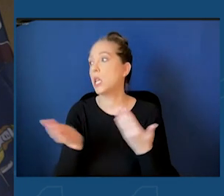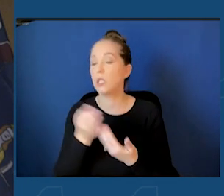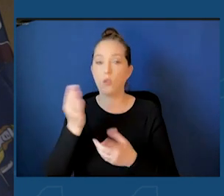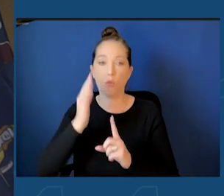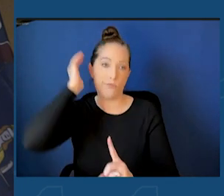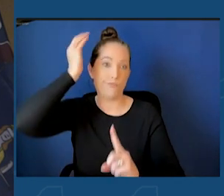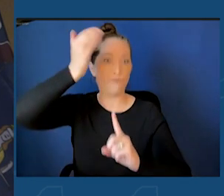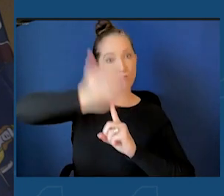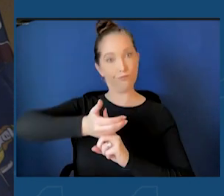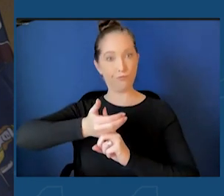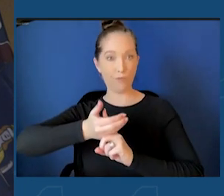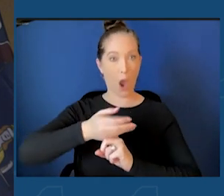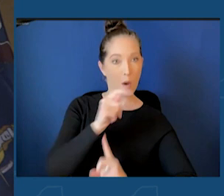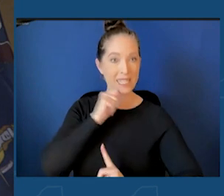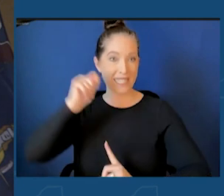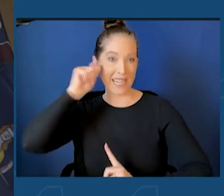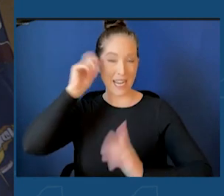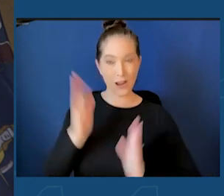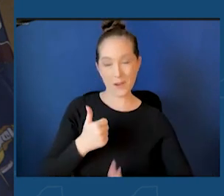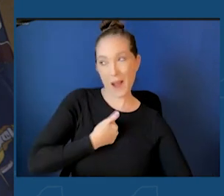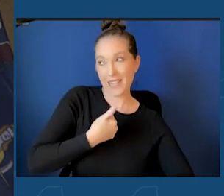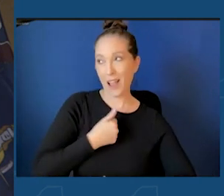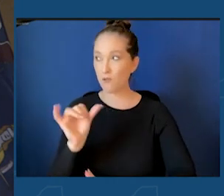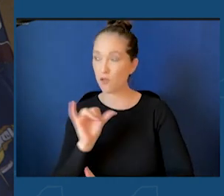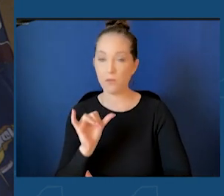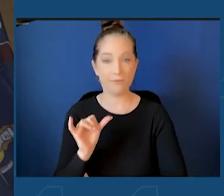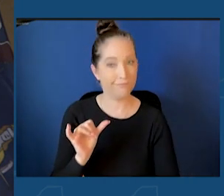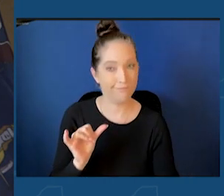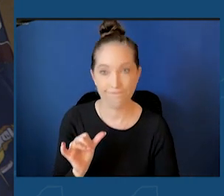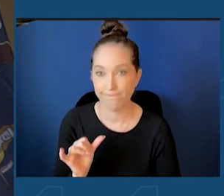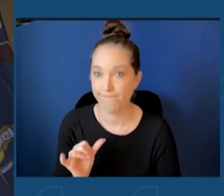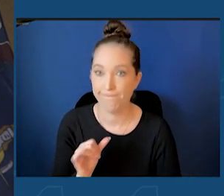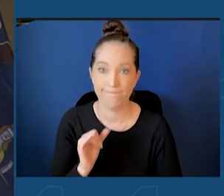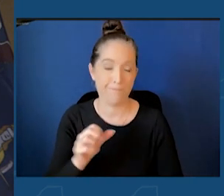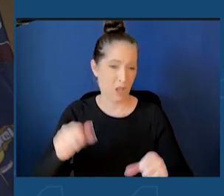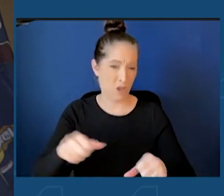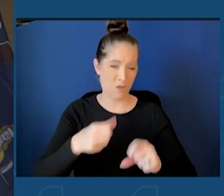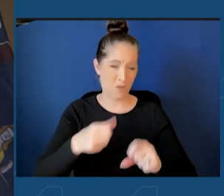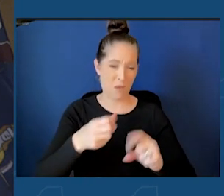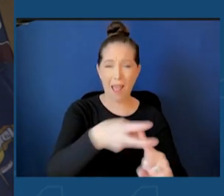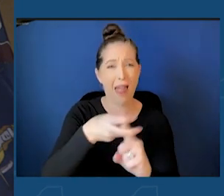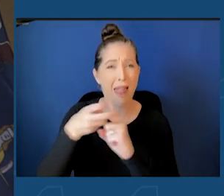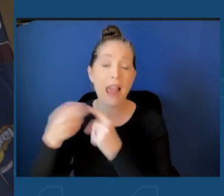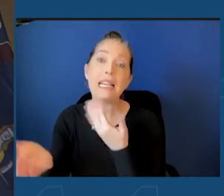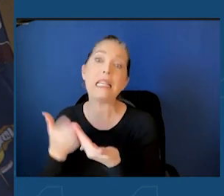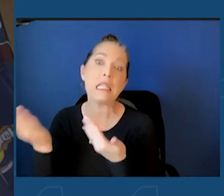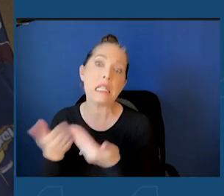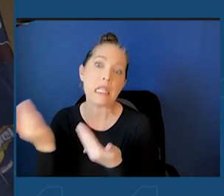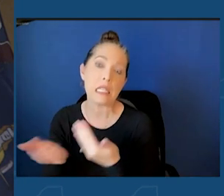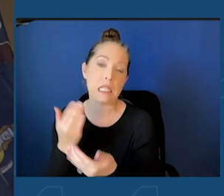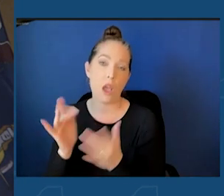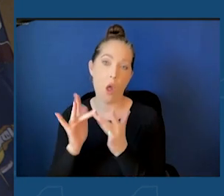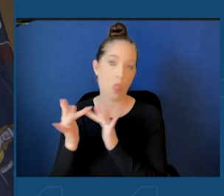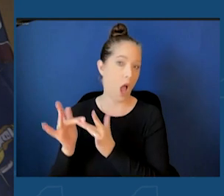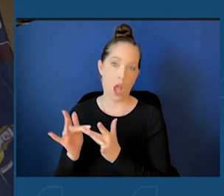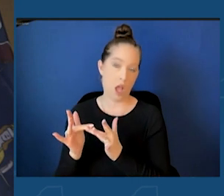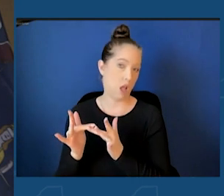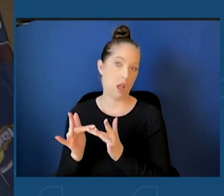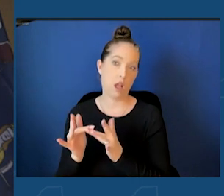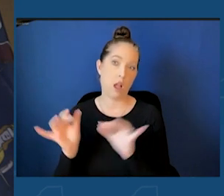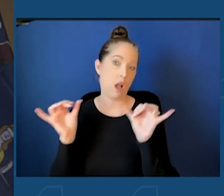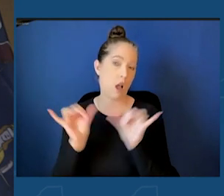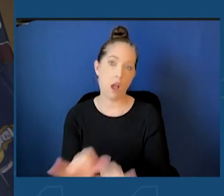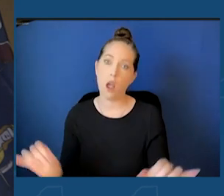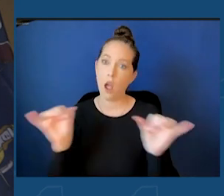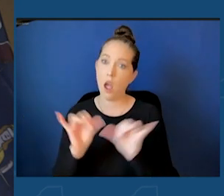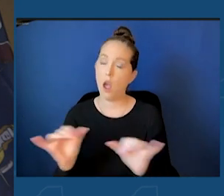fellow teenager and lure someone to sites or to a physical location. That is becoming way too common.